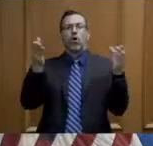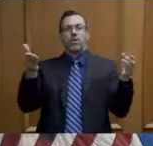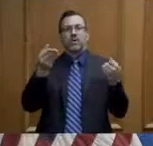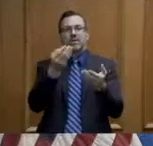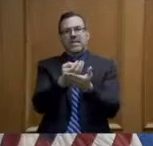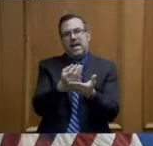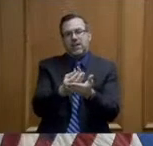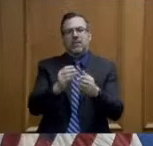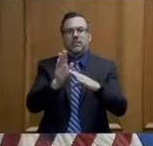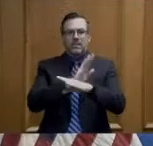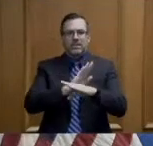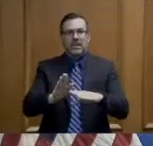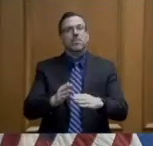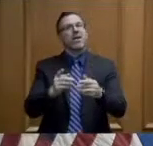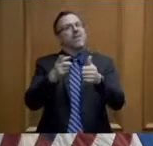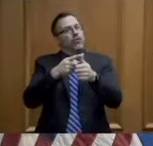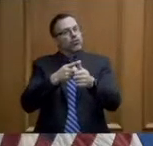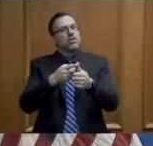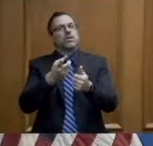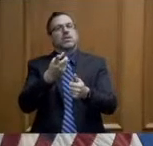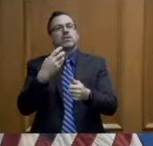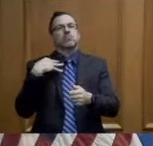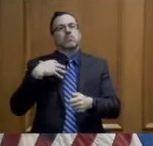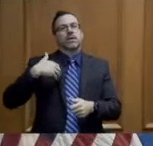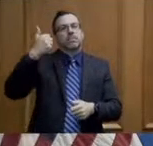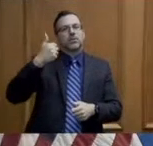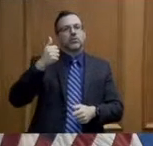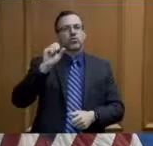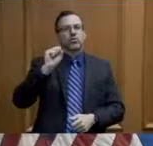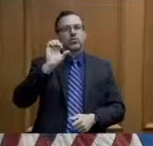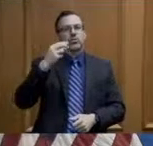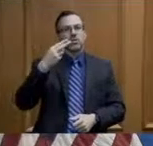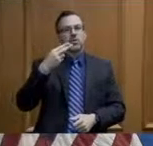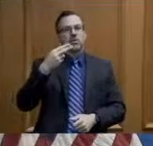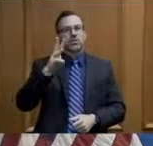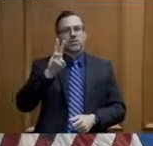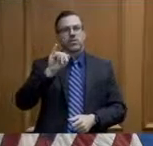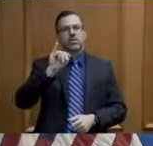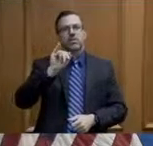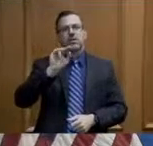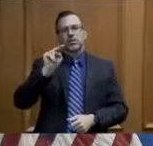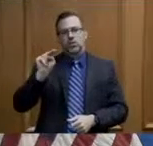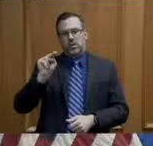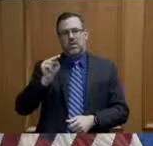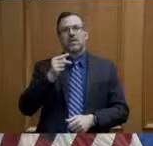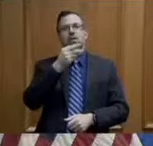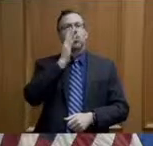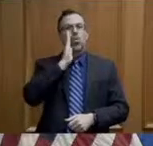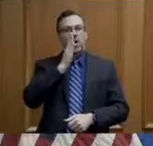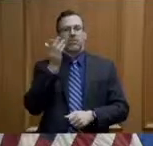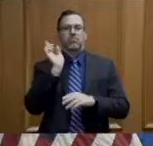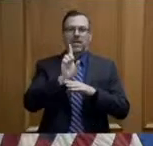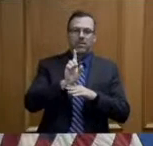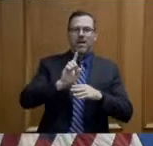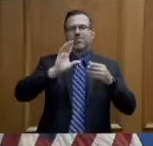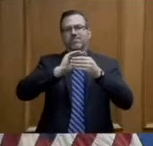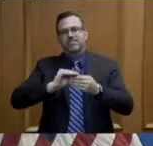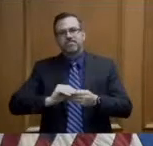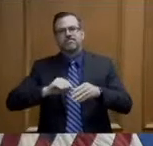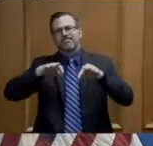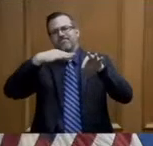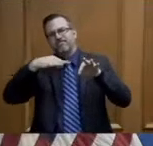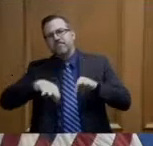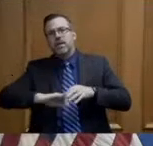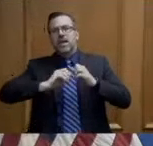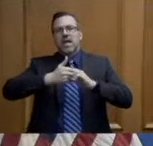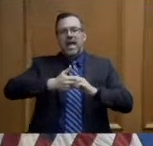to ask Commissioner Schwinn to come up and give additional details about how it is that we're going to keep kids learning and keep